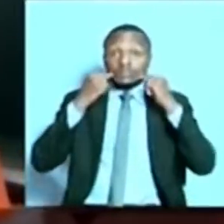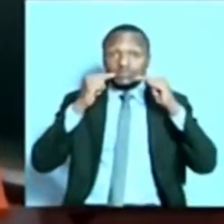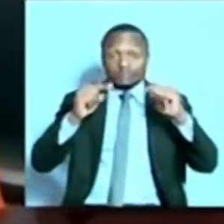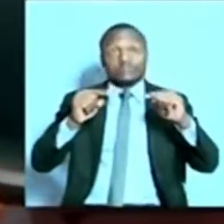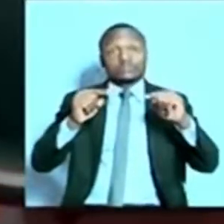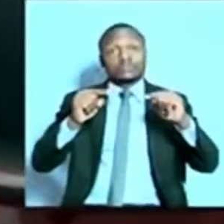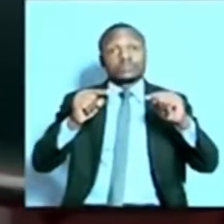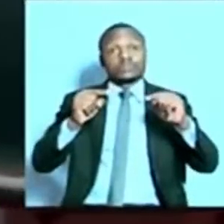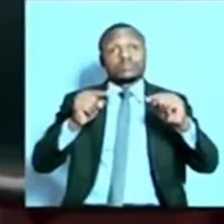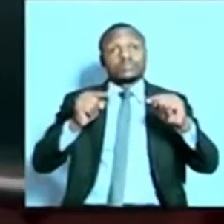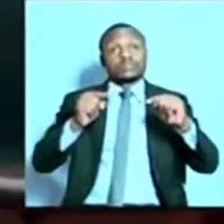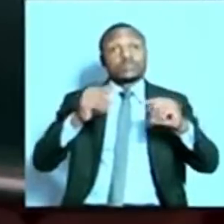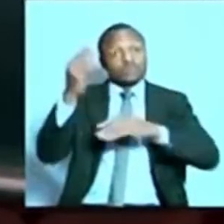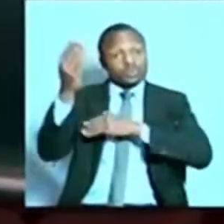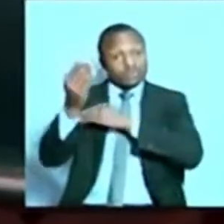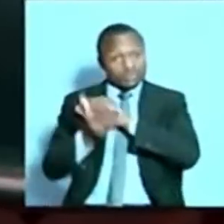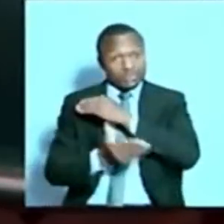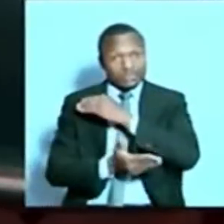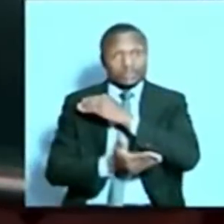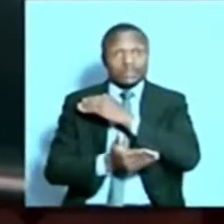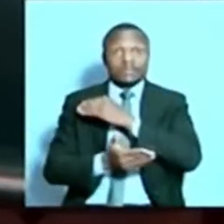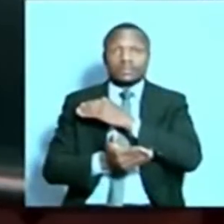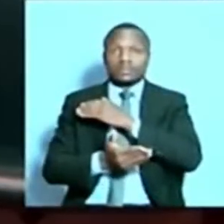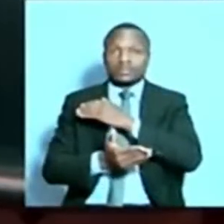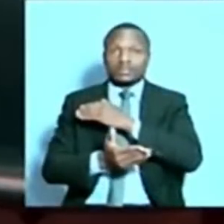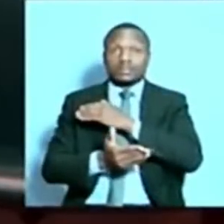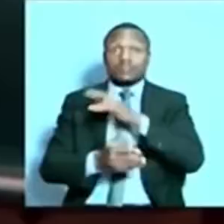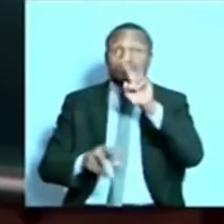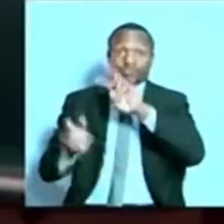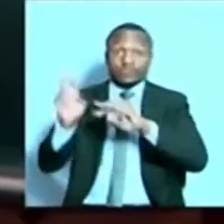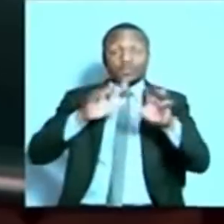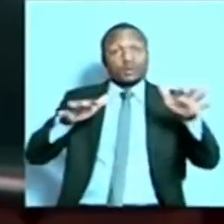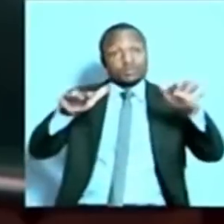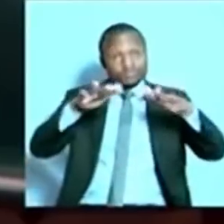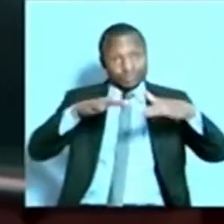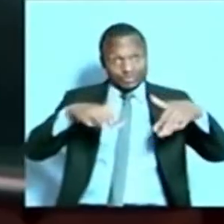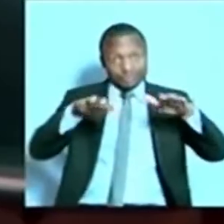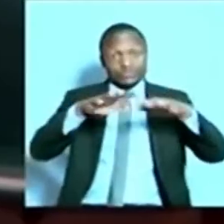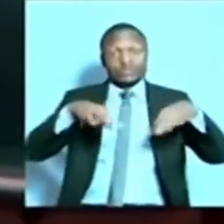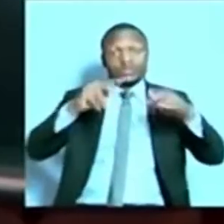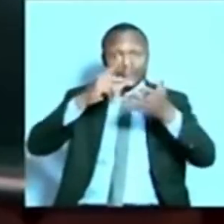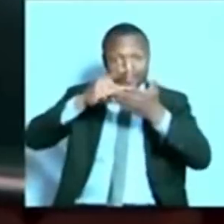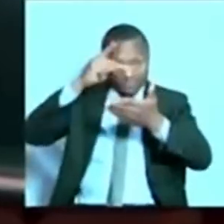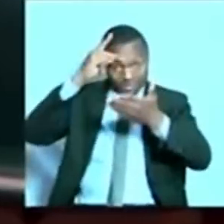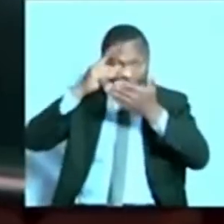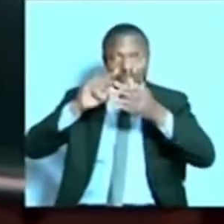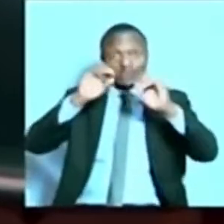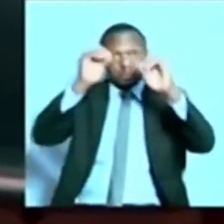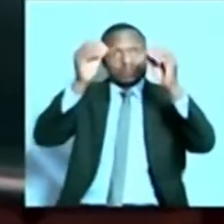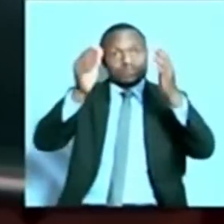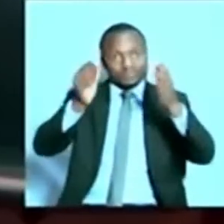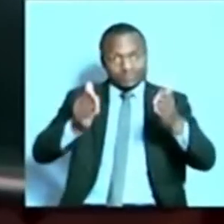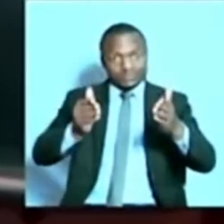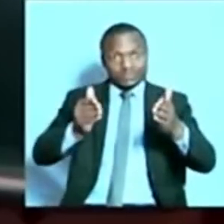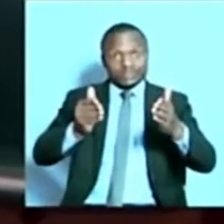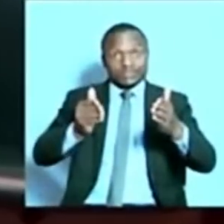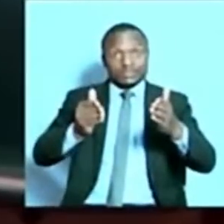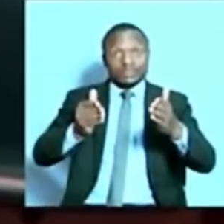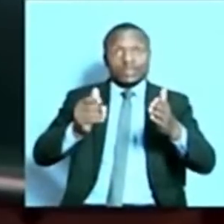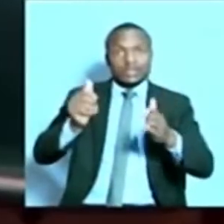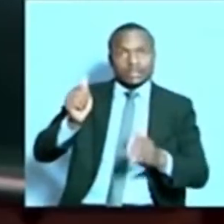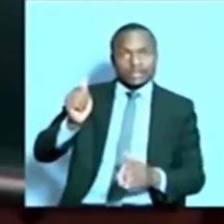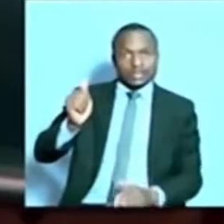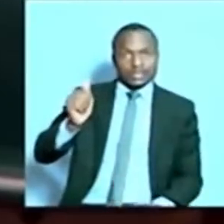to recognize the presence in the public gallery of pupils and teachers from